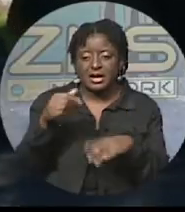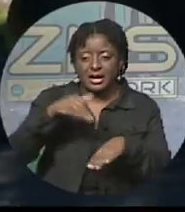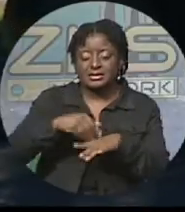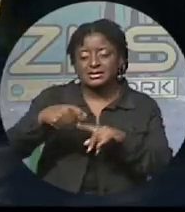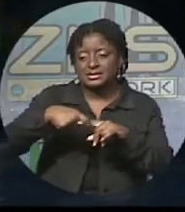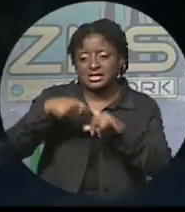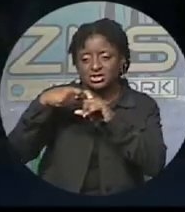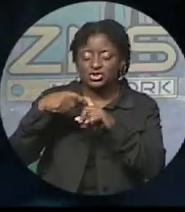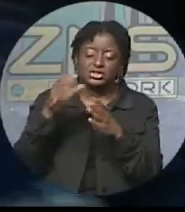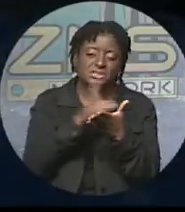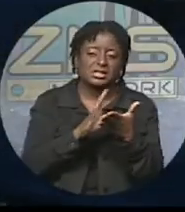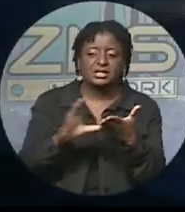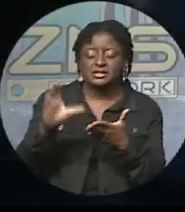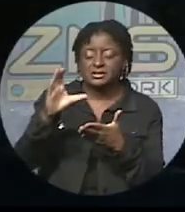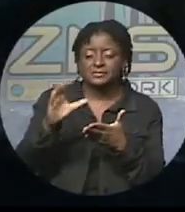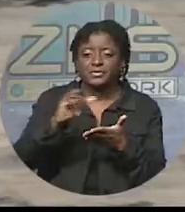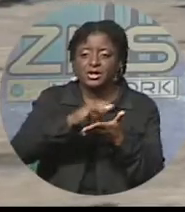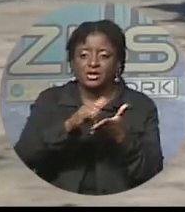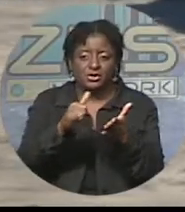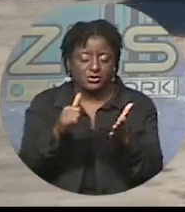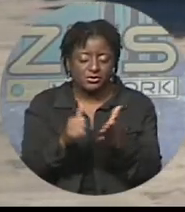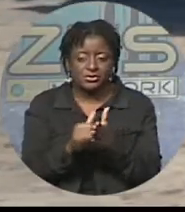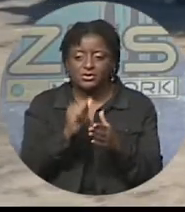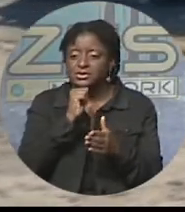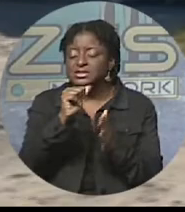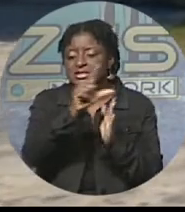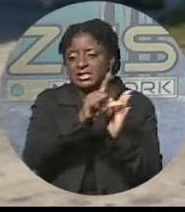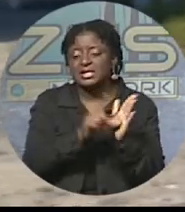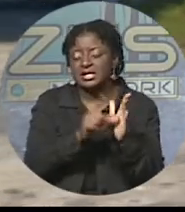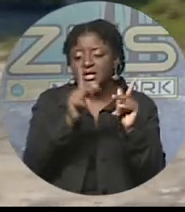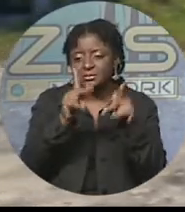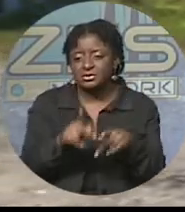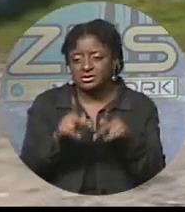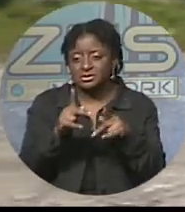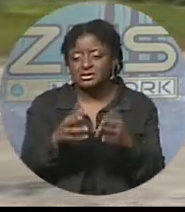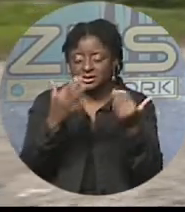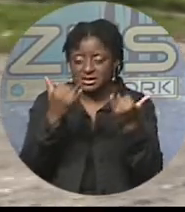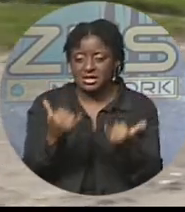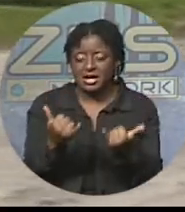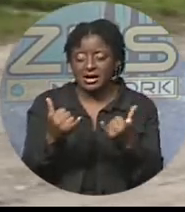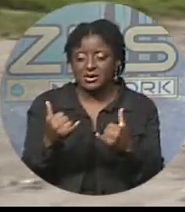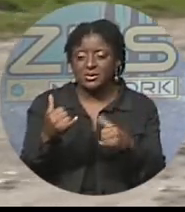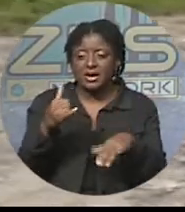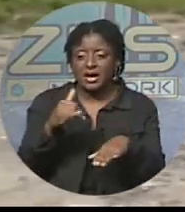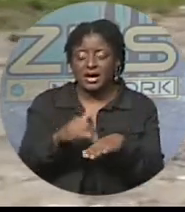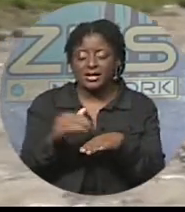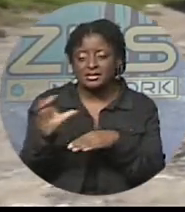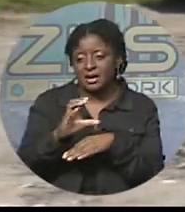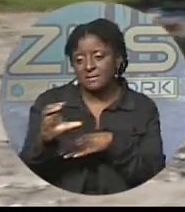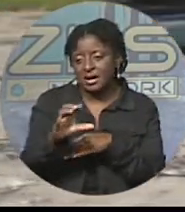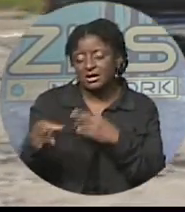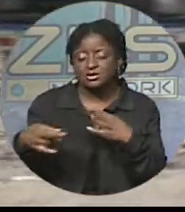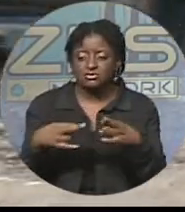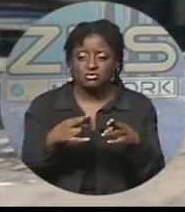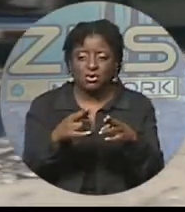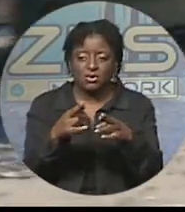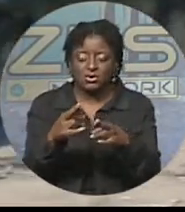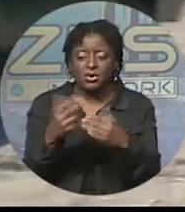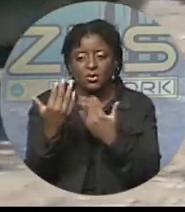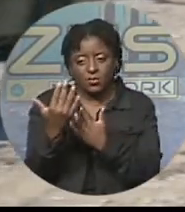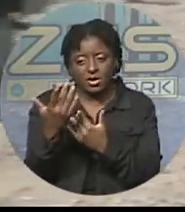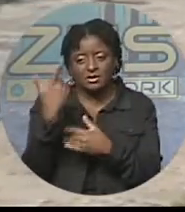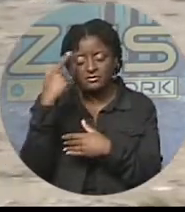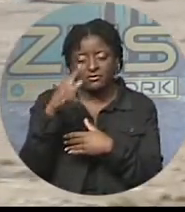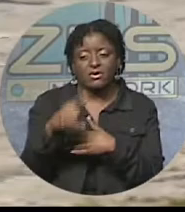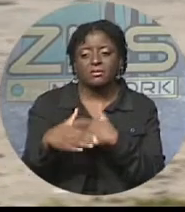Neely confirmed those illegal migrants apprehended in Monday's raid are currently detained at the Carmichael Road Detention Center, awaiting processing and are